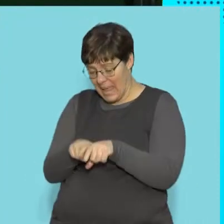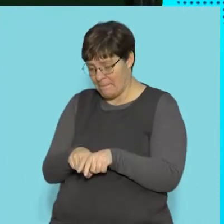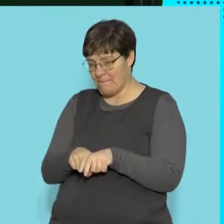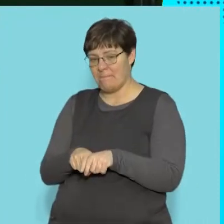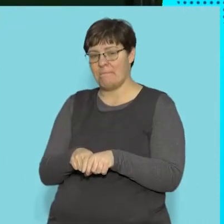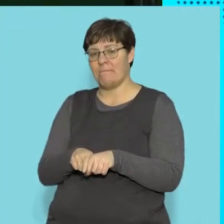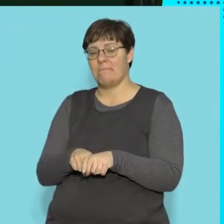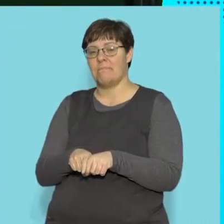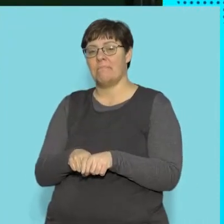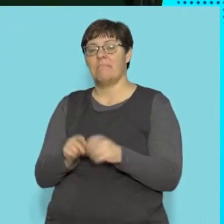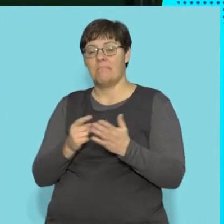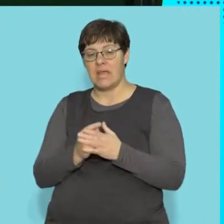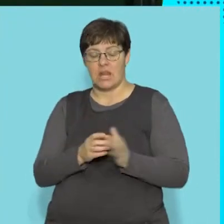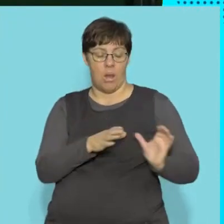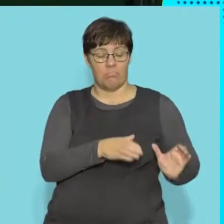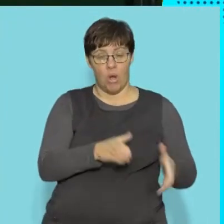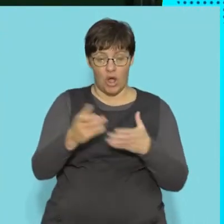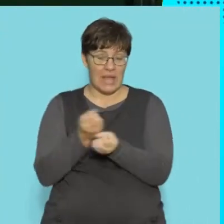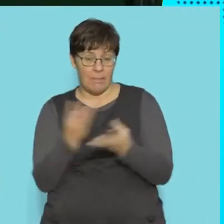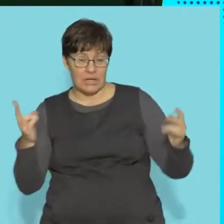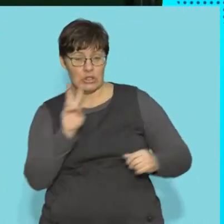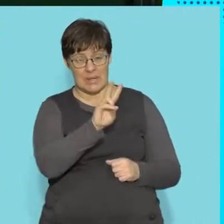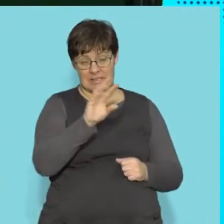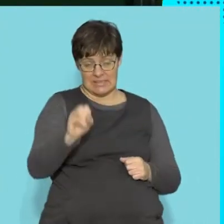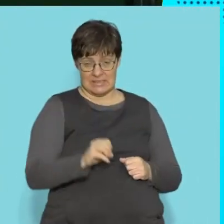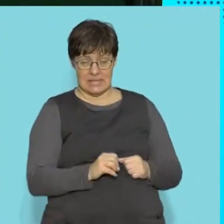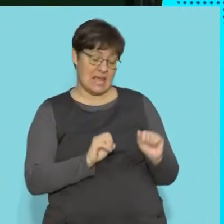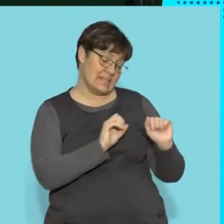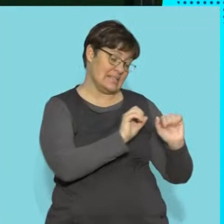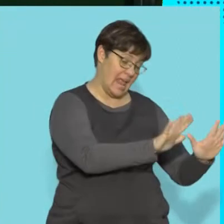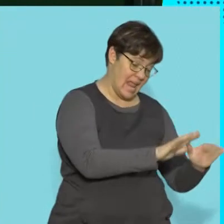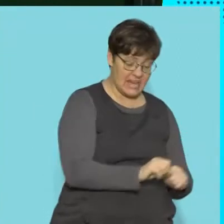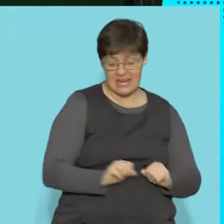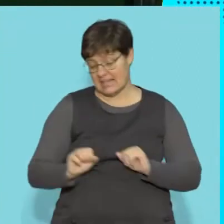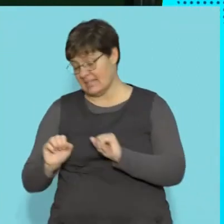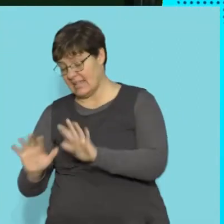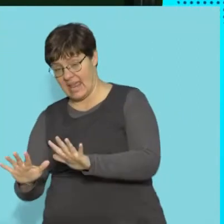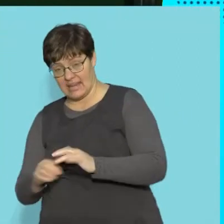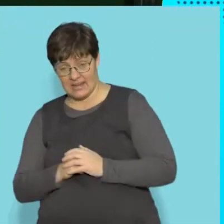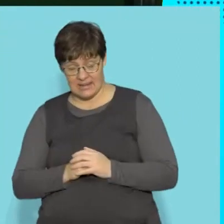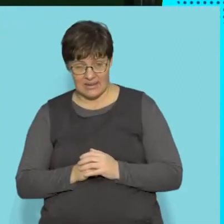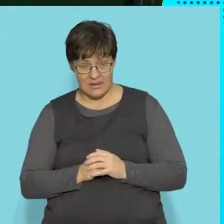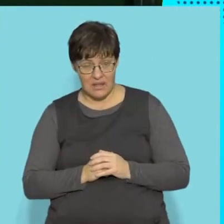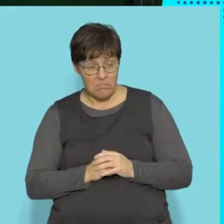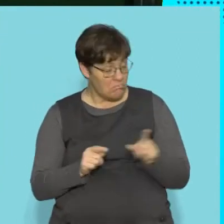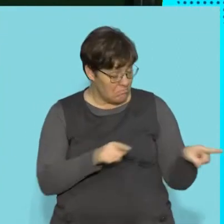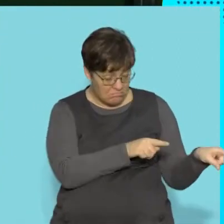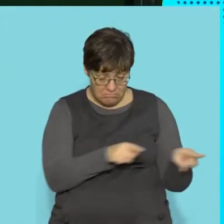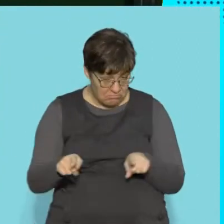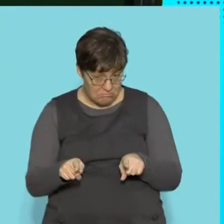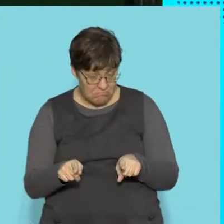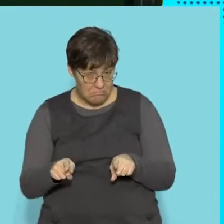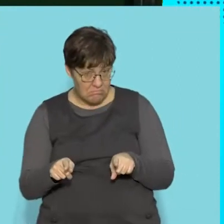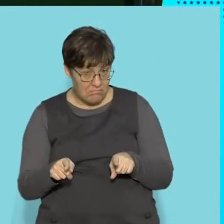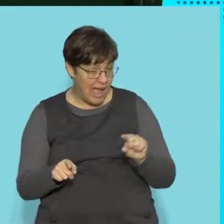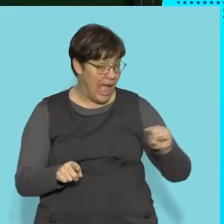investigation with 20 pots. And then maybe she should look at, does the same thing happen with